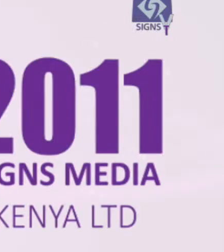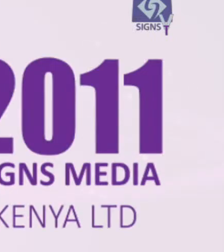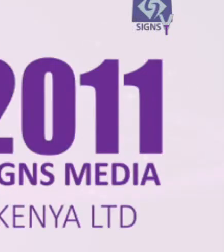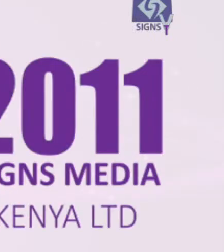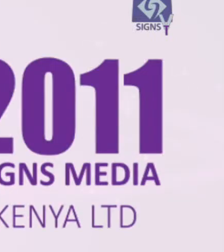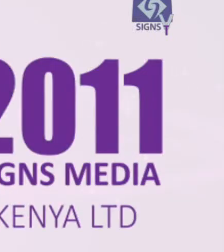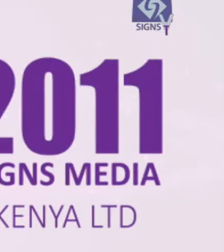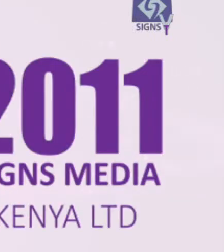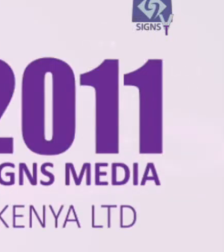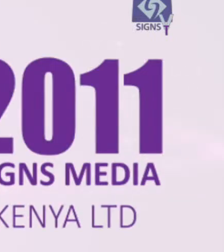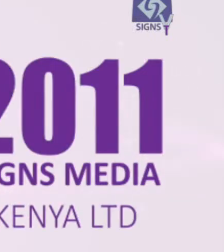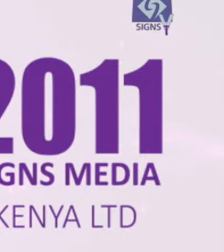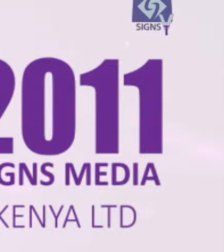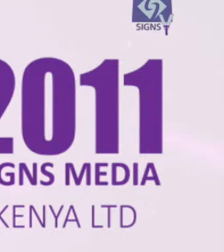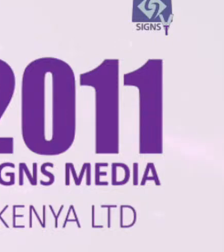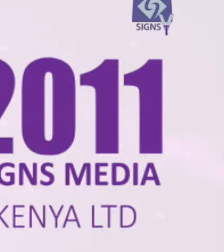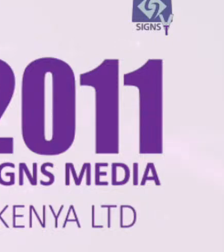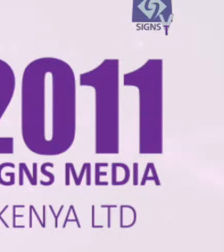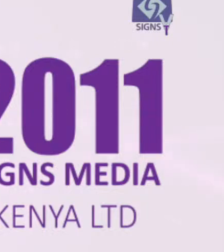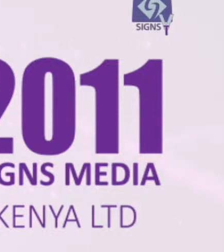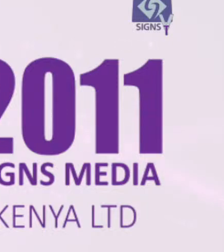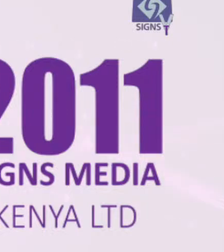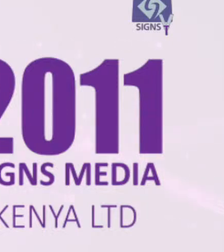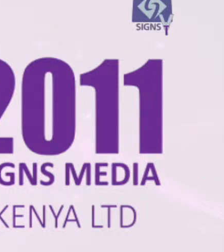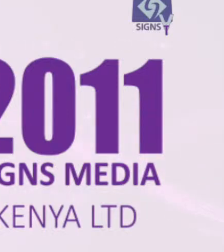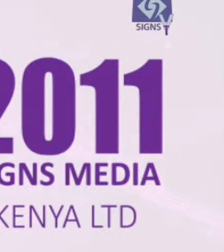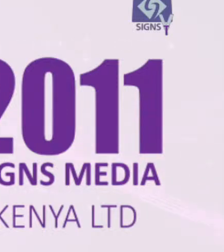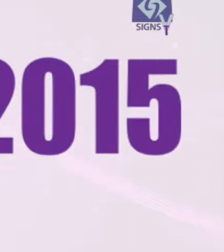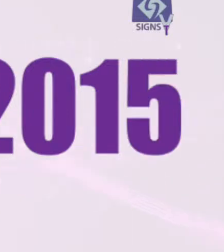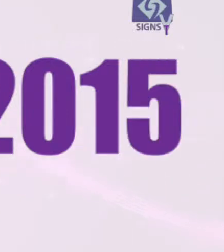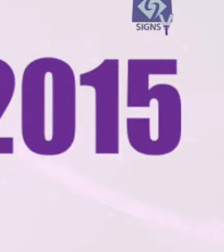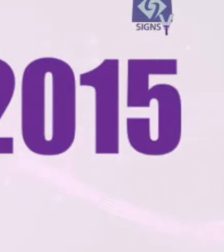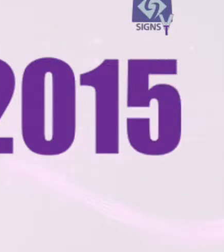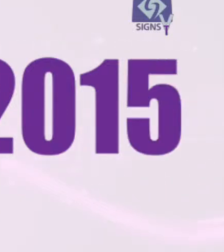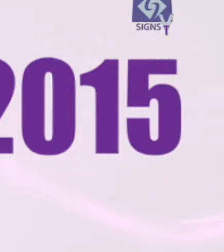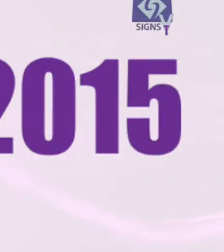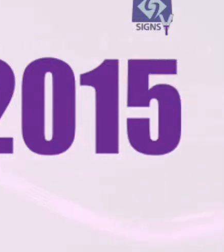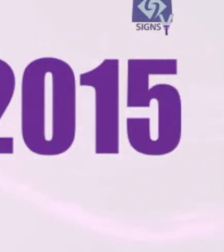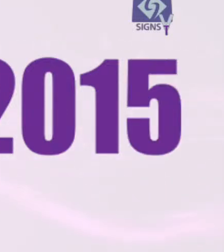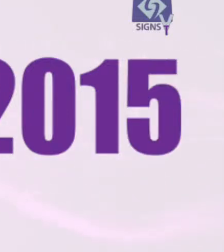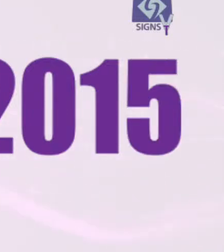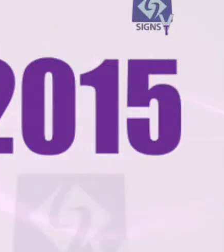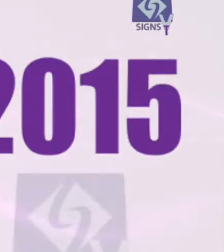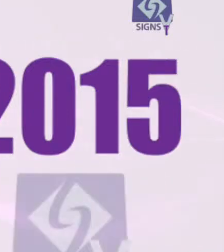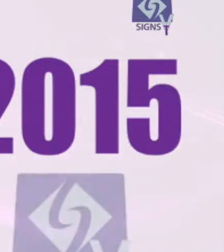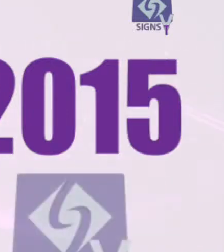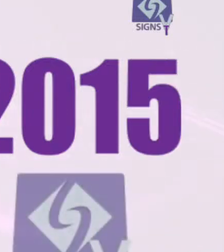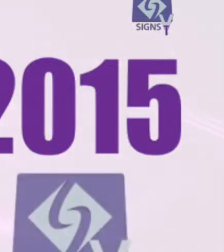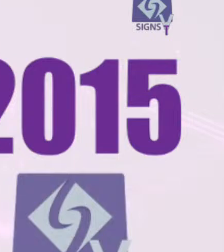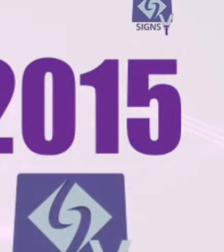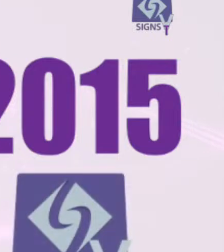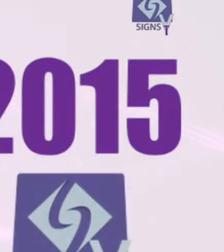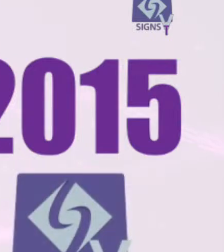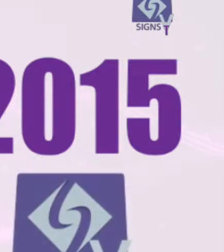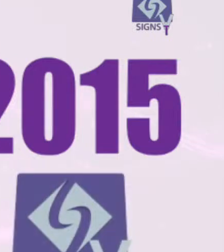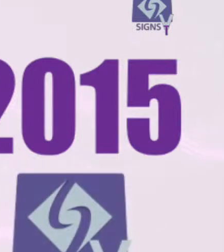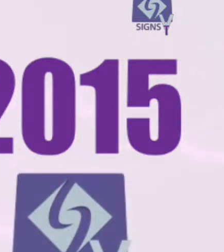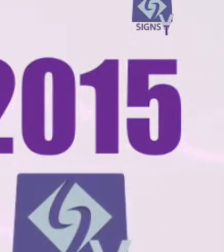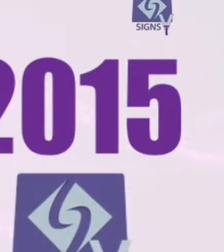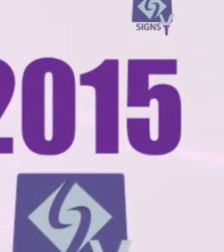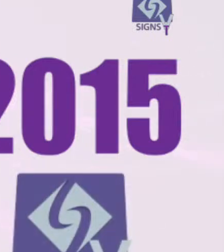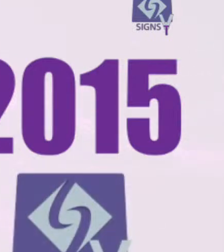In 2011, Science Media Kenya Limited was formed, and in 2015, we officially applied to